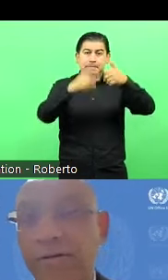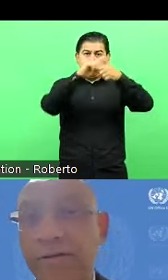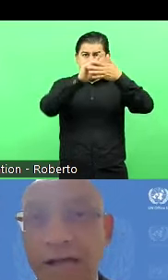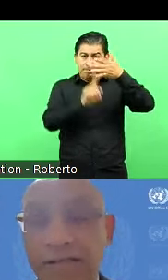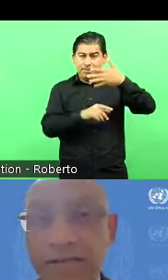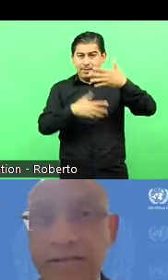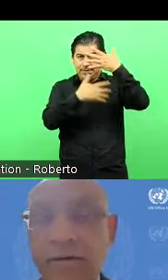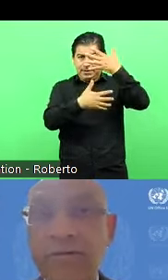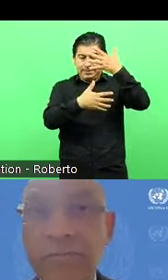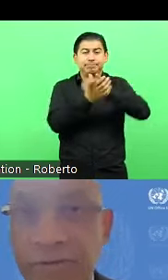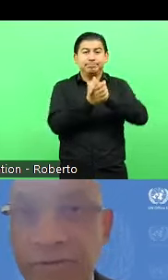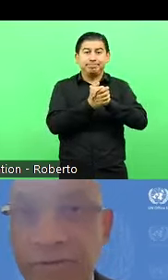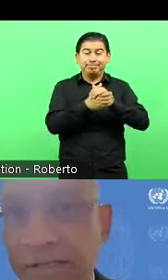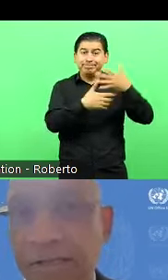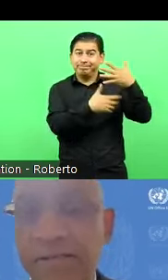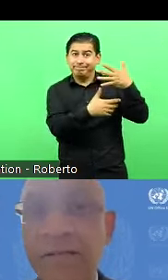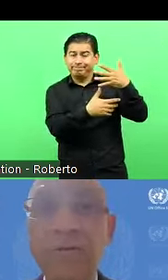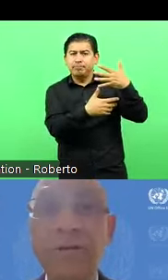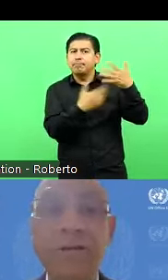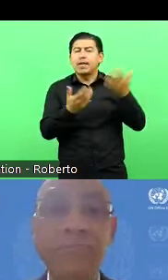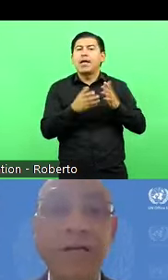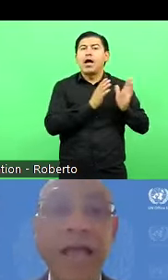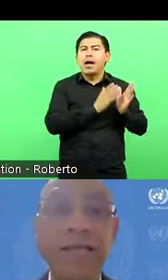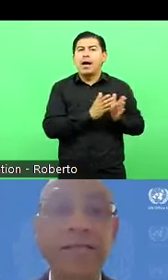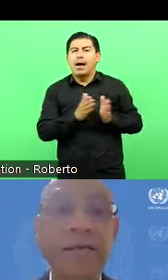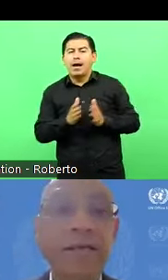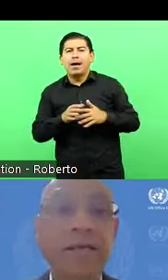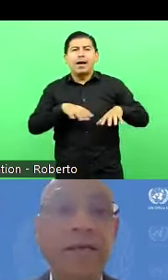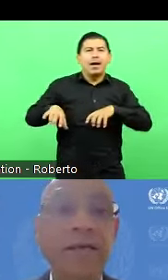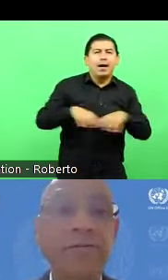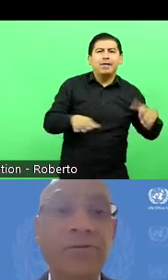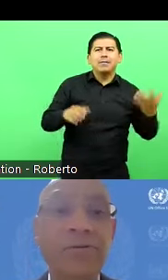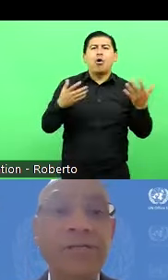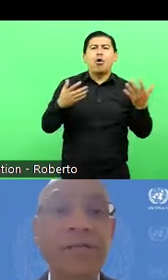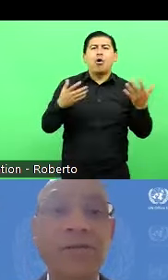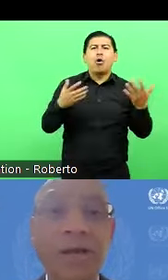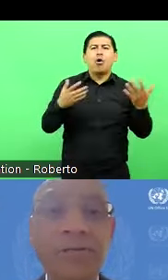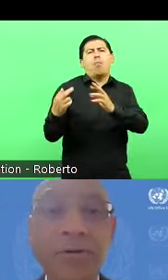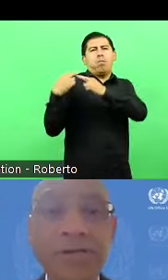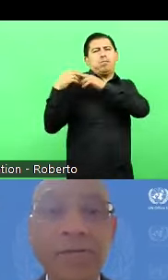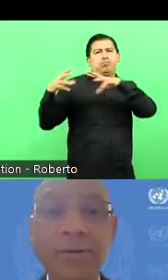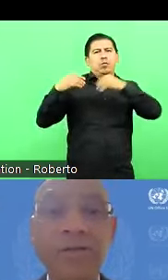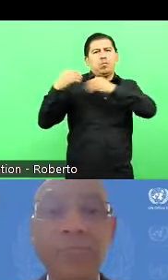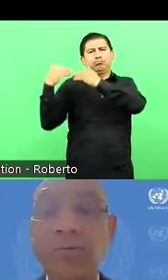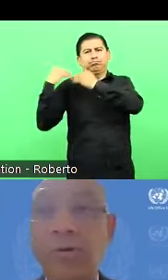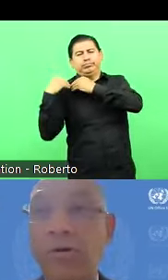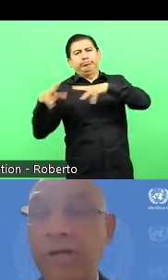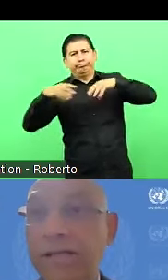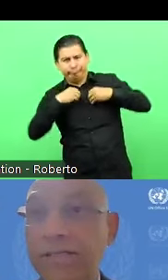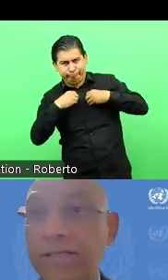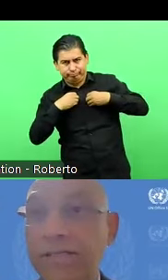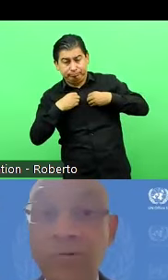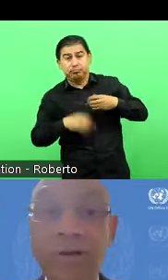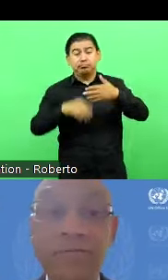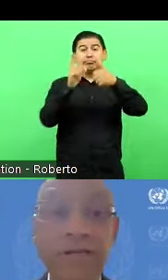activities or tasks or responsibilities that a local government has. So essential one, for example, is about